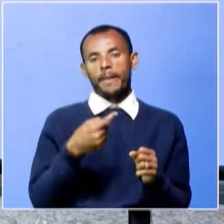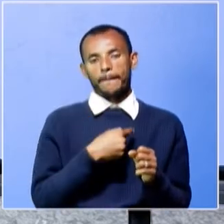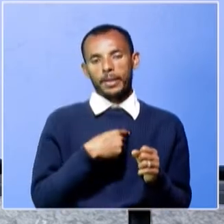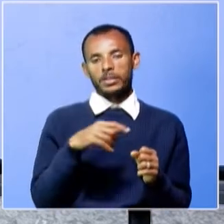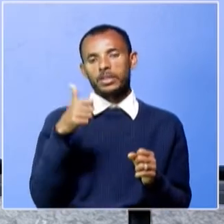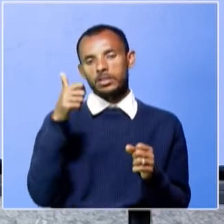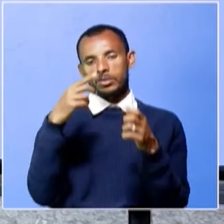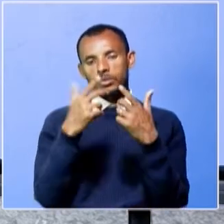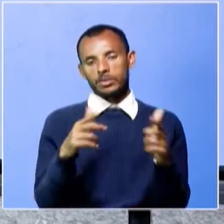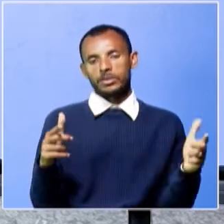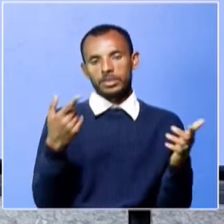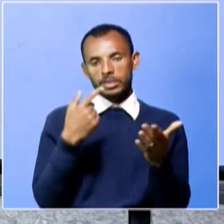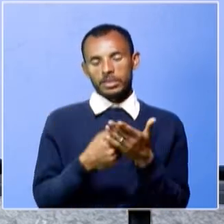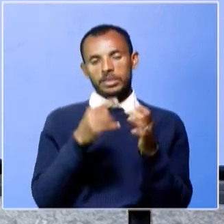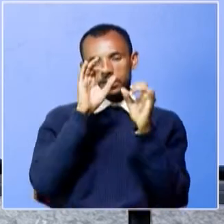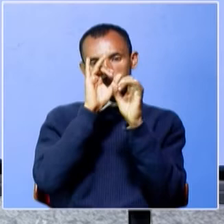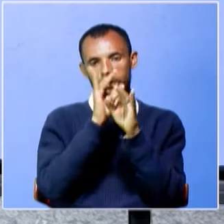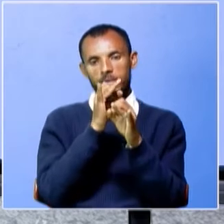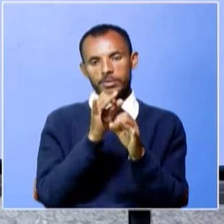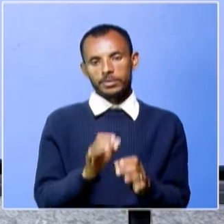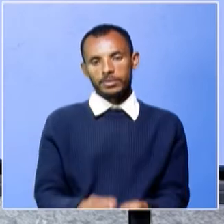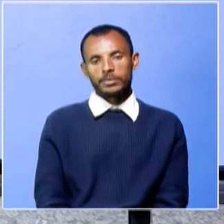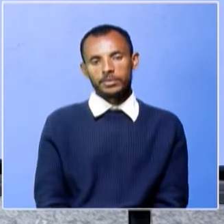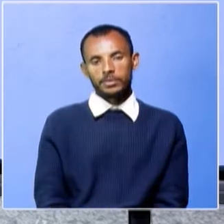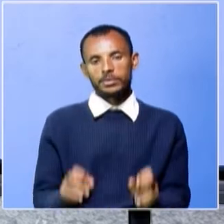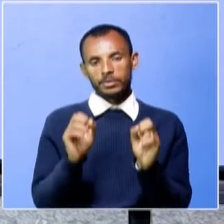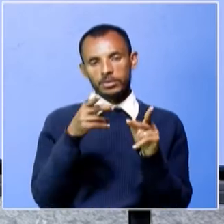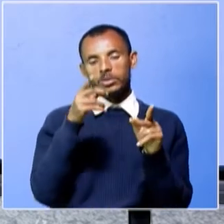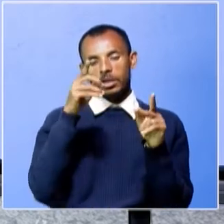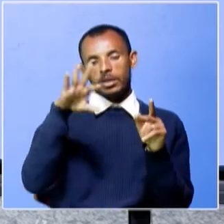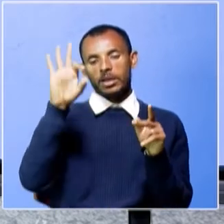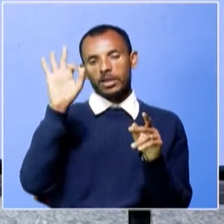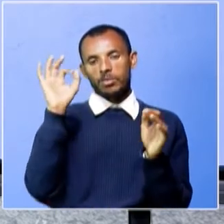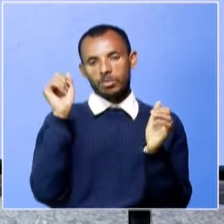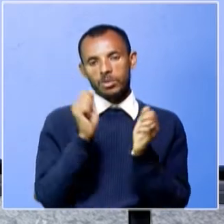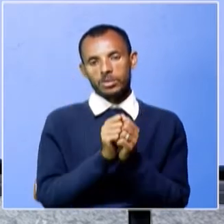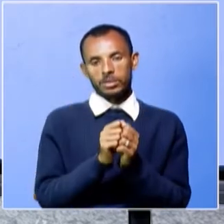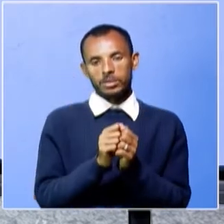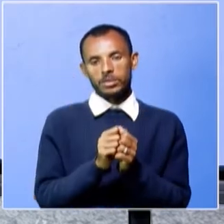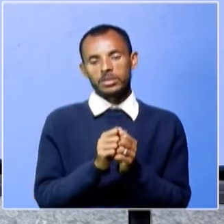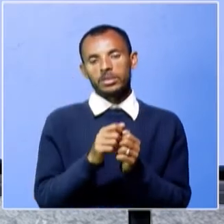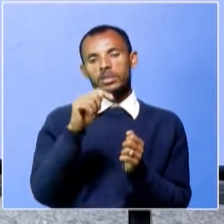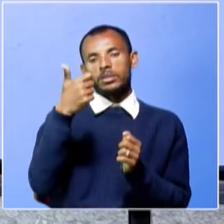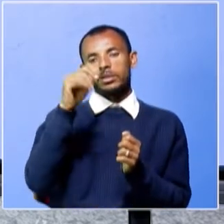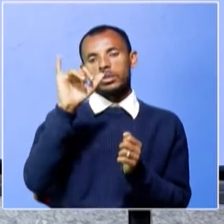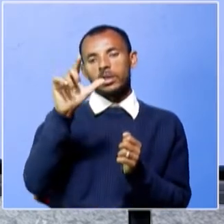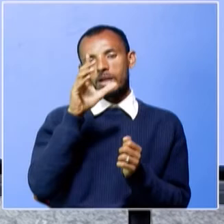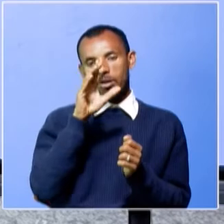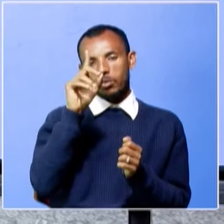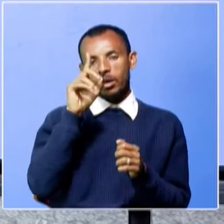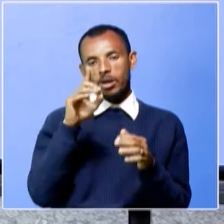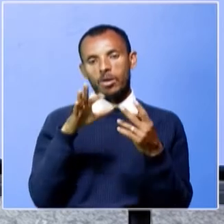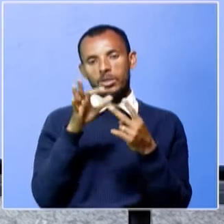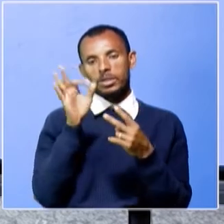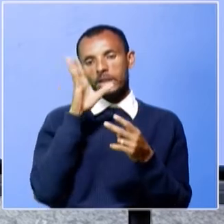other possibilities in this experiment? Okay, you can get both tail, that is one